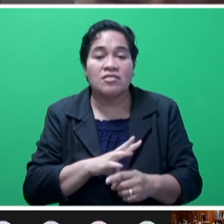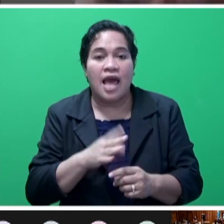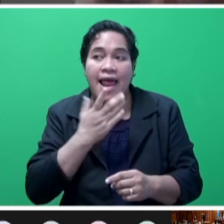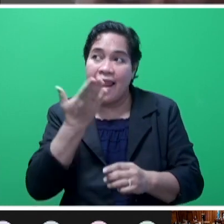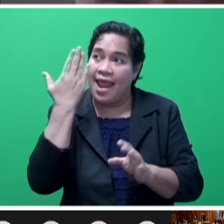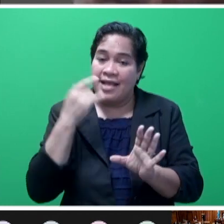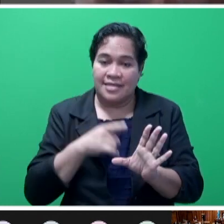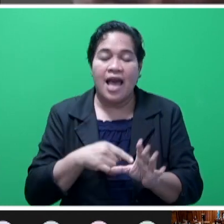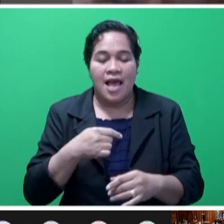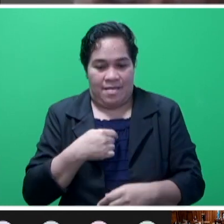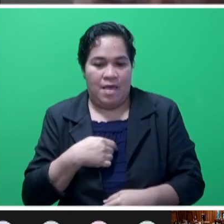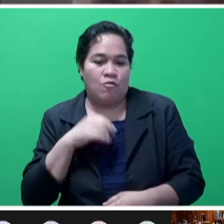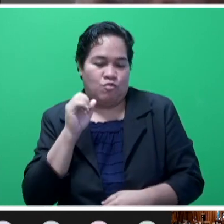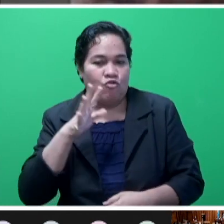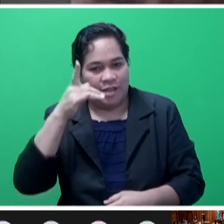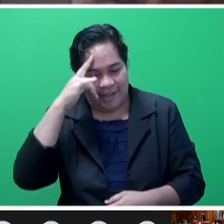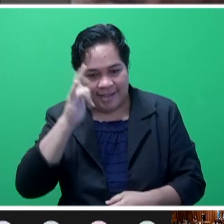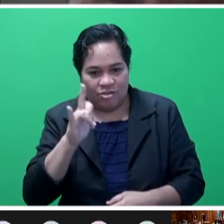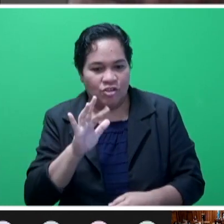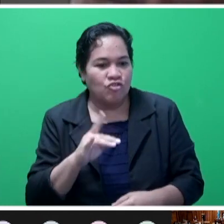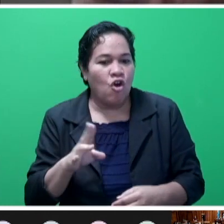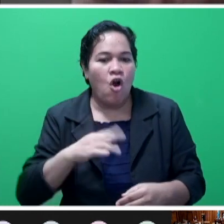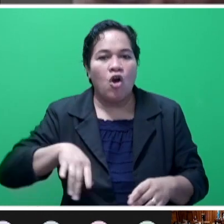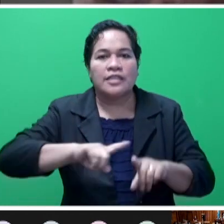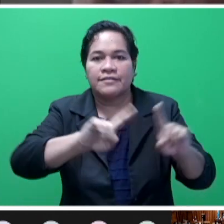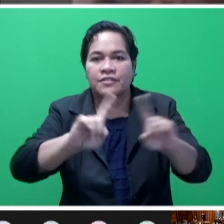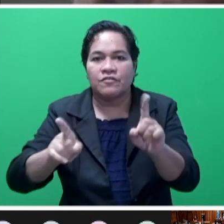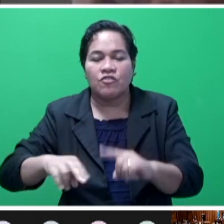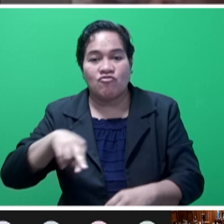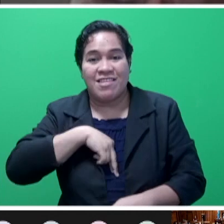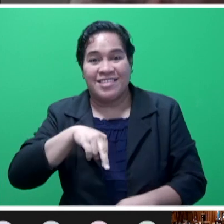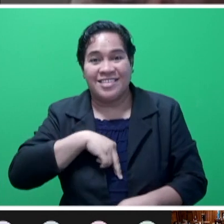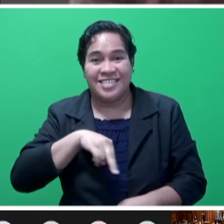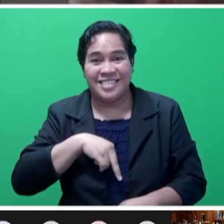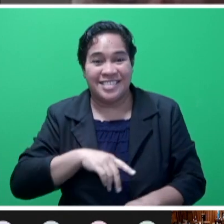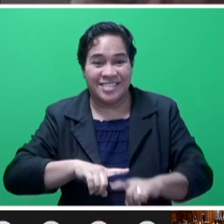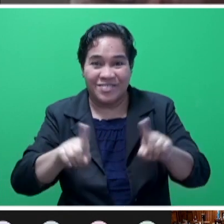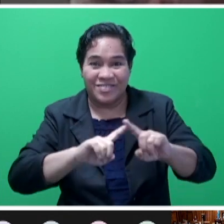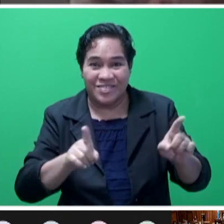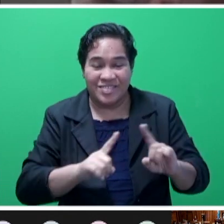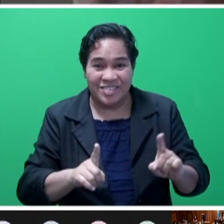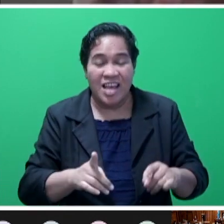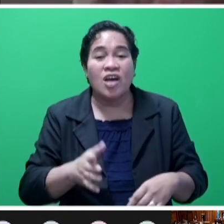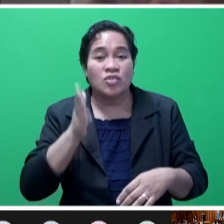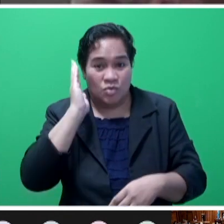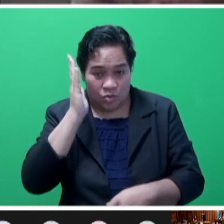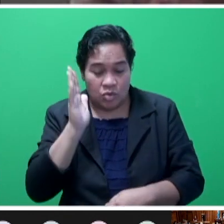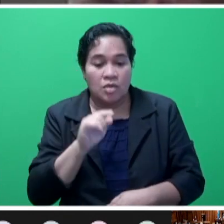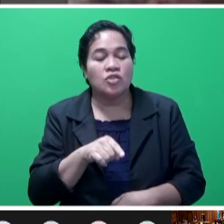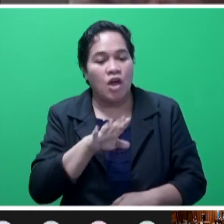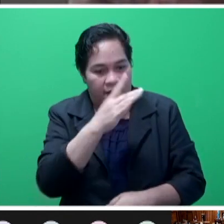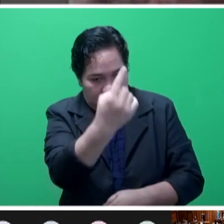put forward this suggestion to all the faith-based organizations when we had a meeting, that they come up with